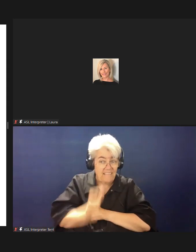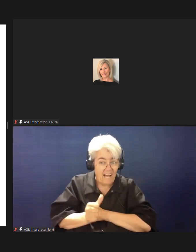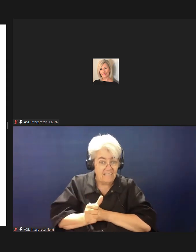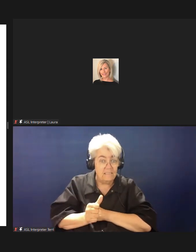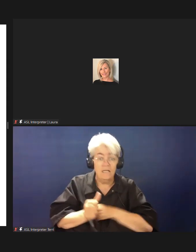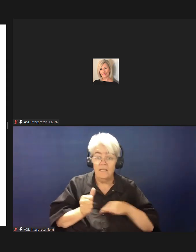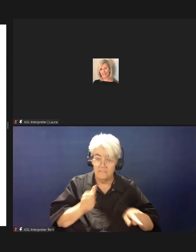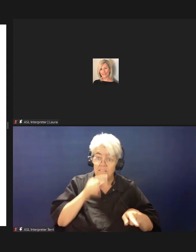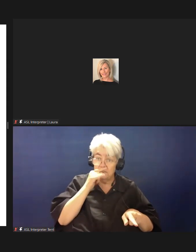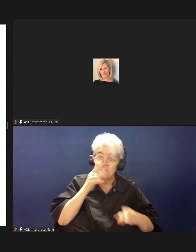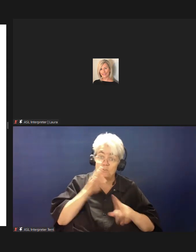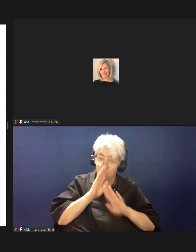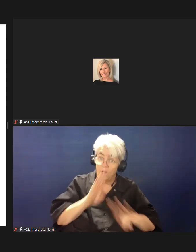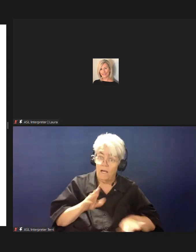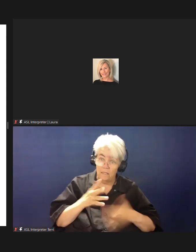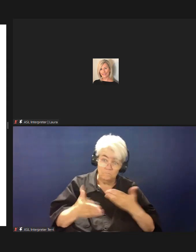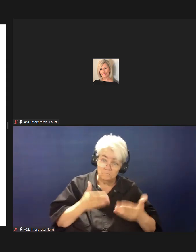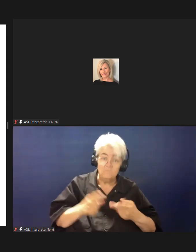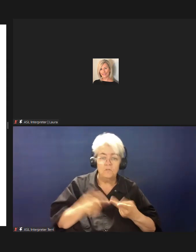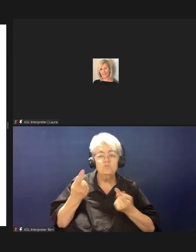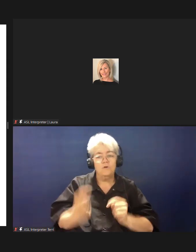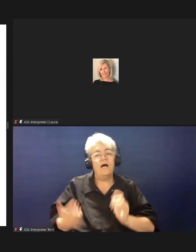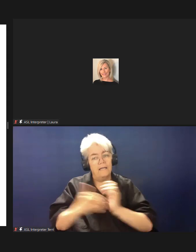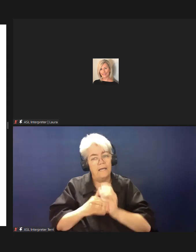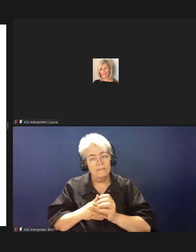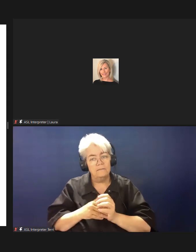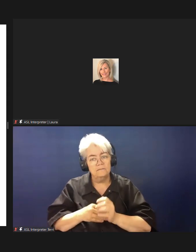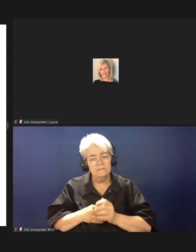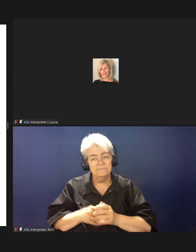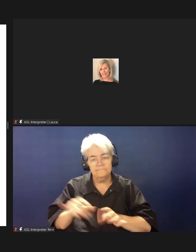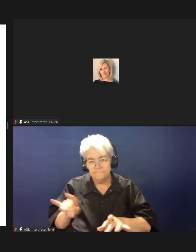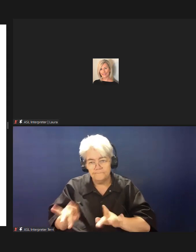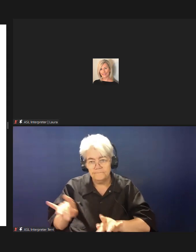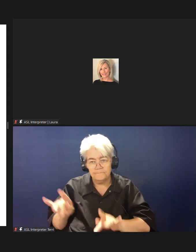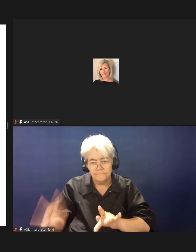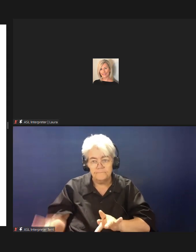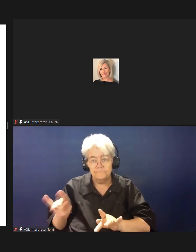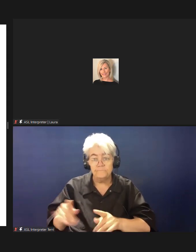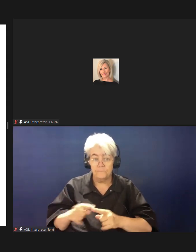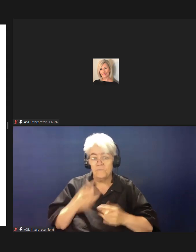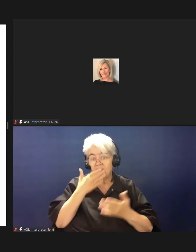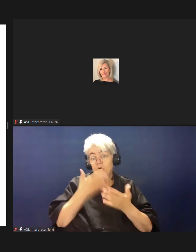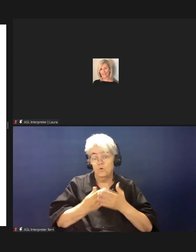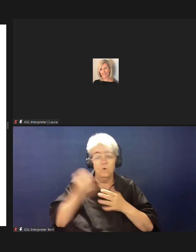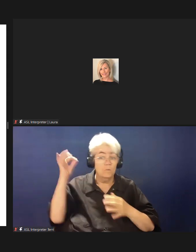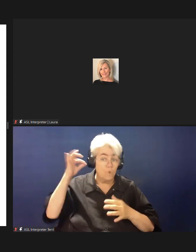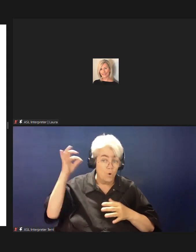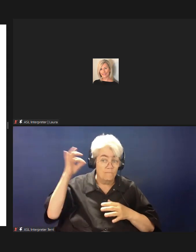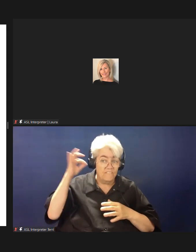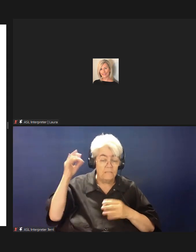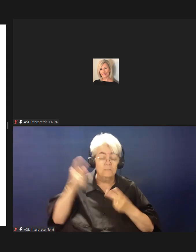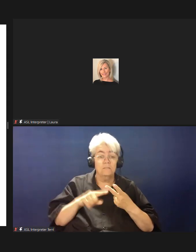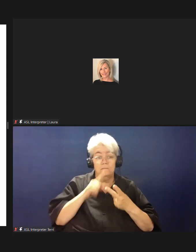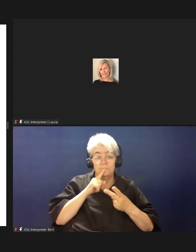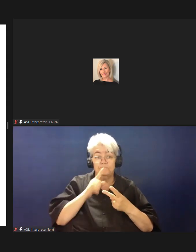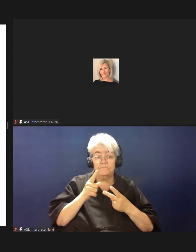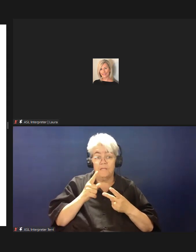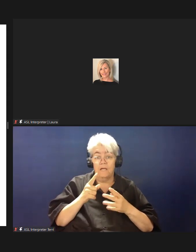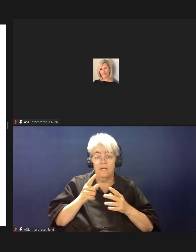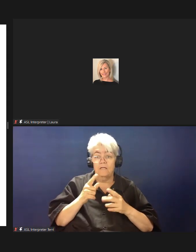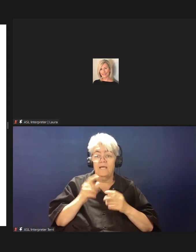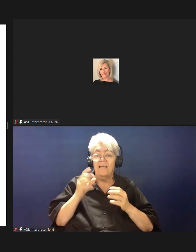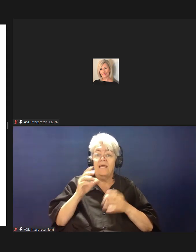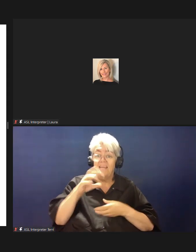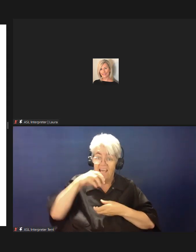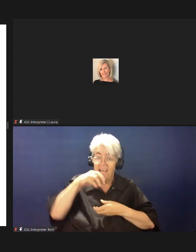cooperative, go ahead and try the ear again, making sure, like we mentioned, that you have good probe fit and that you've minimized internal